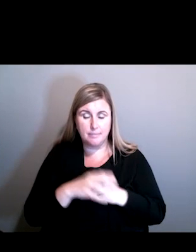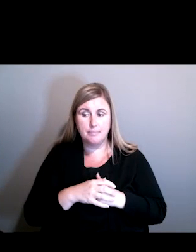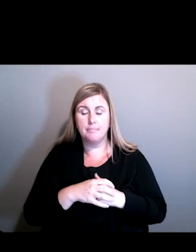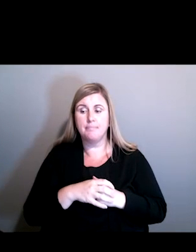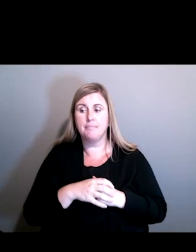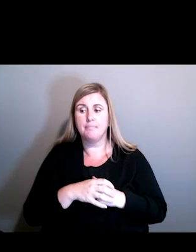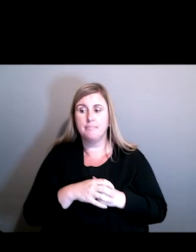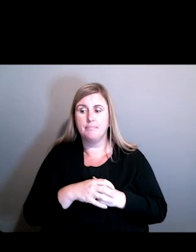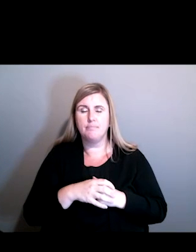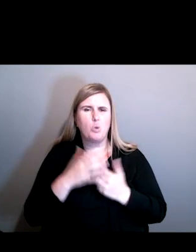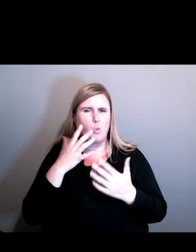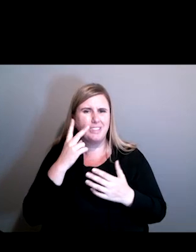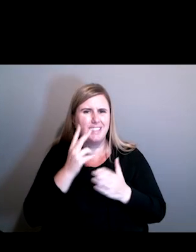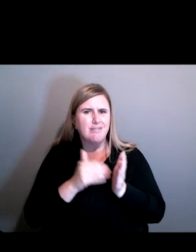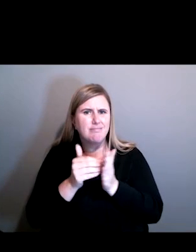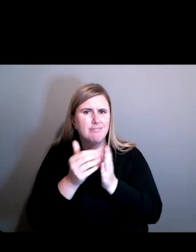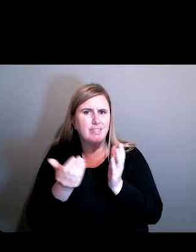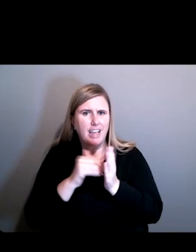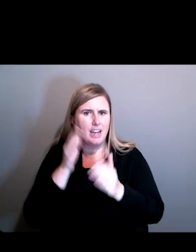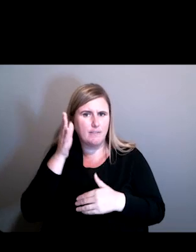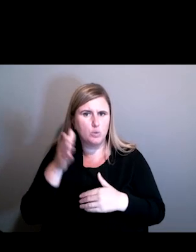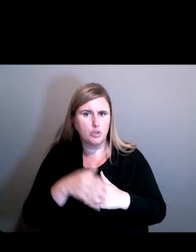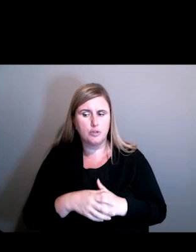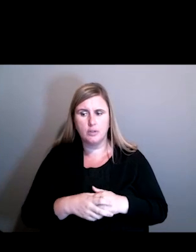see more of in the future.